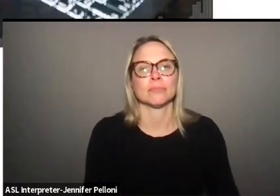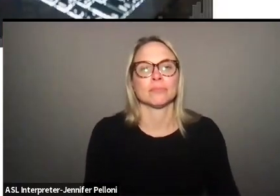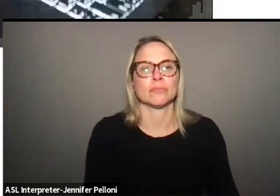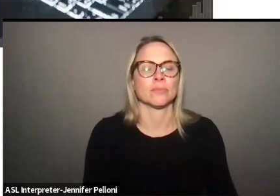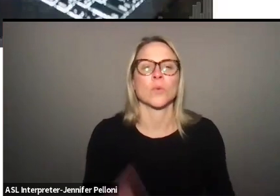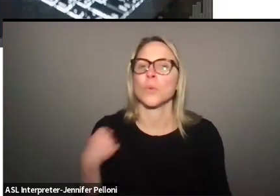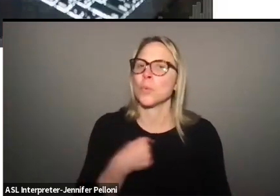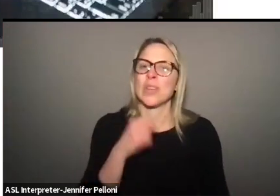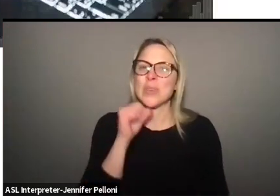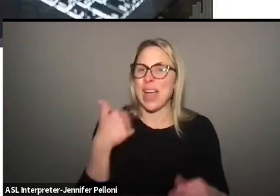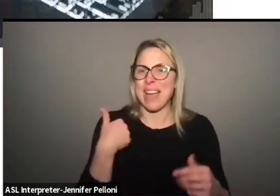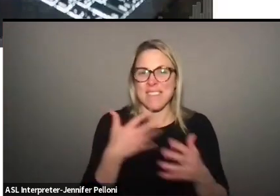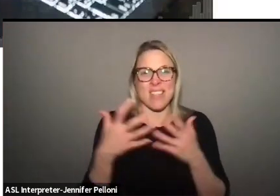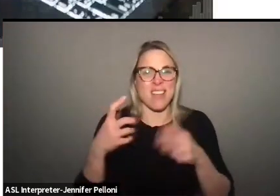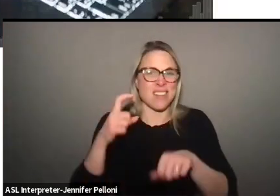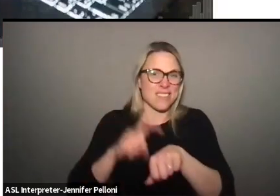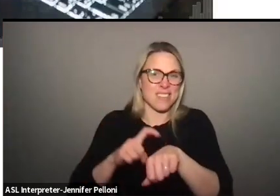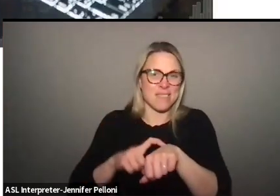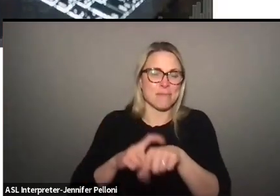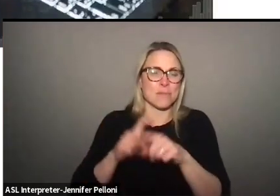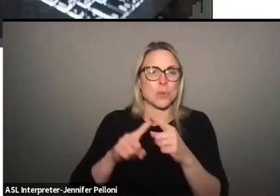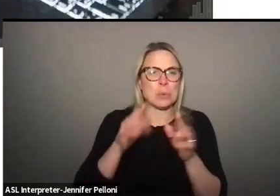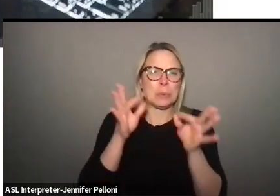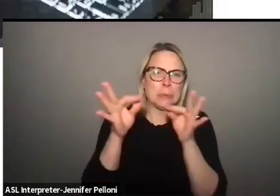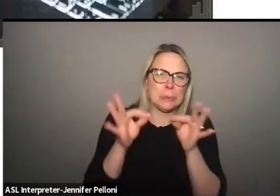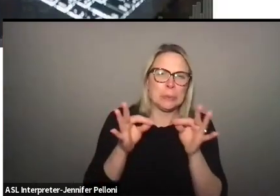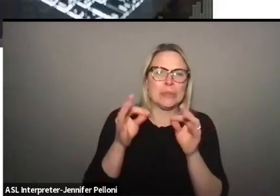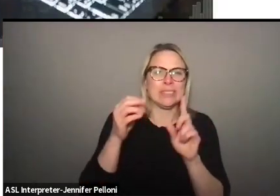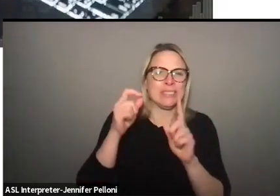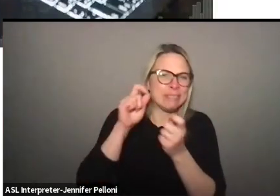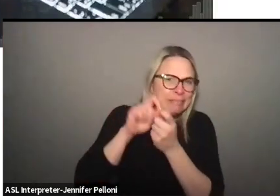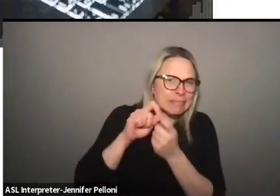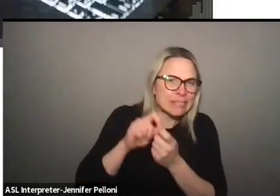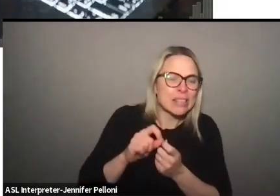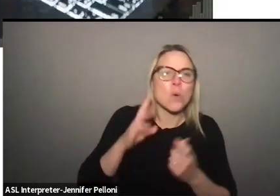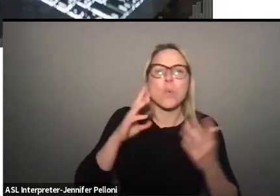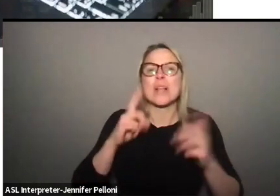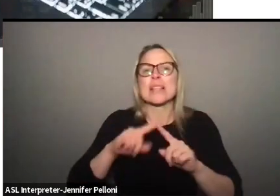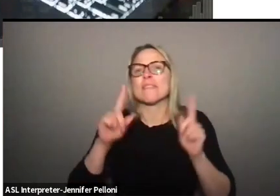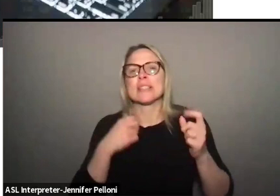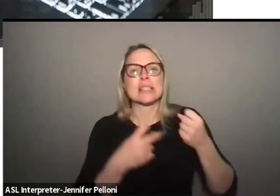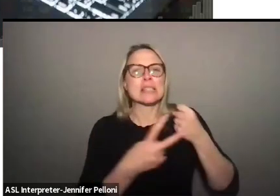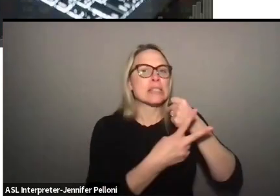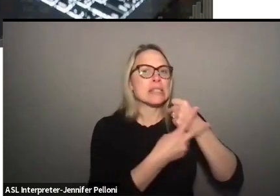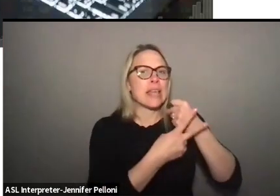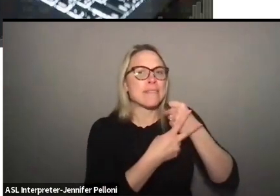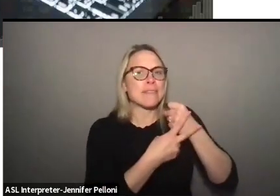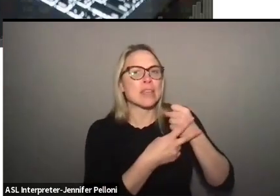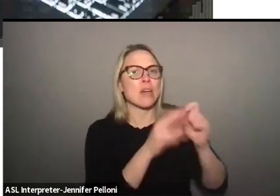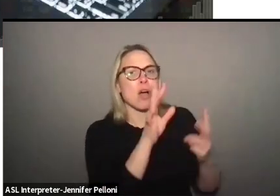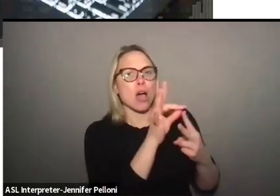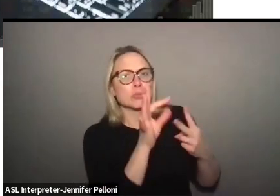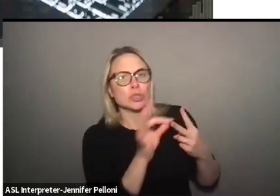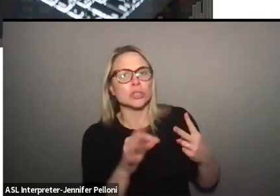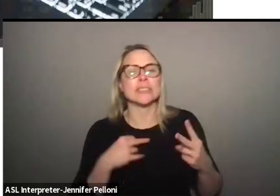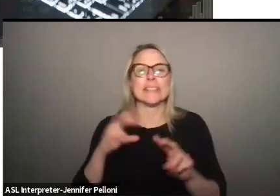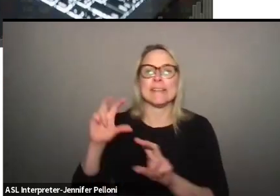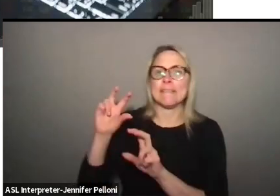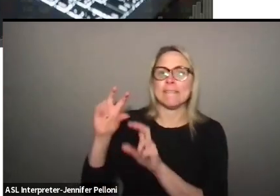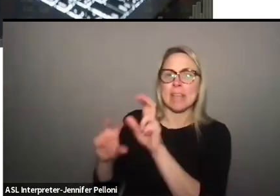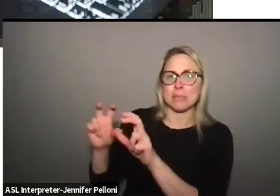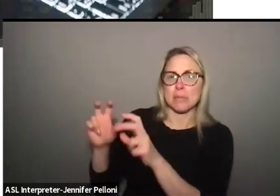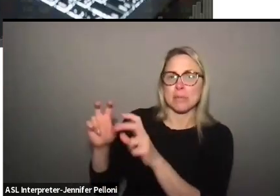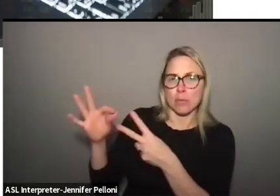We don't have a lot of time to get into the specifics of the savings versus investment options, but I just want your takeaway